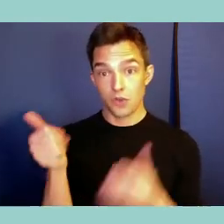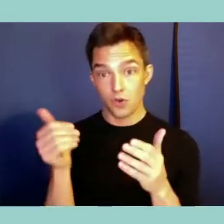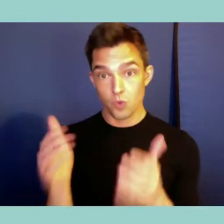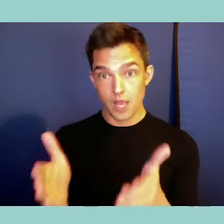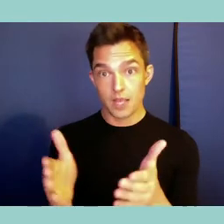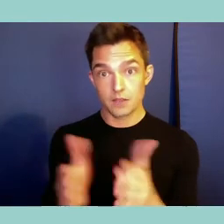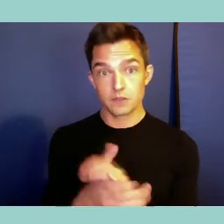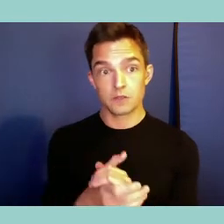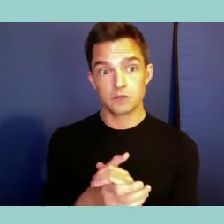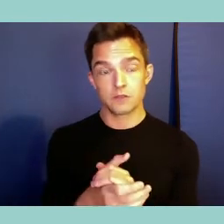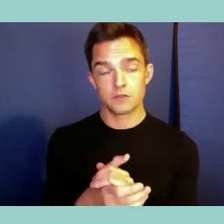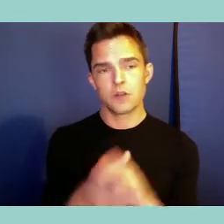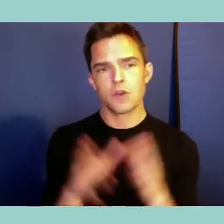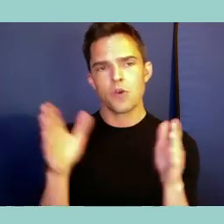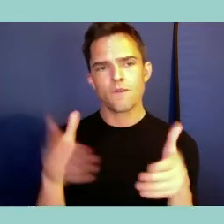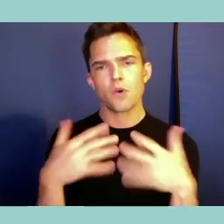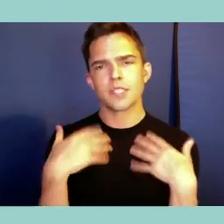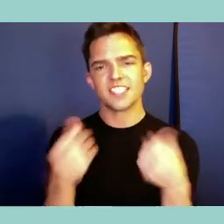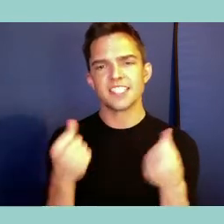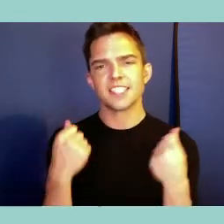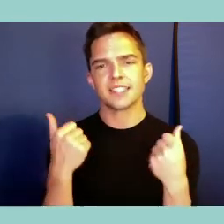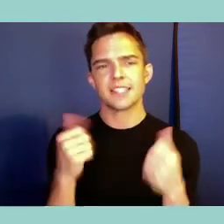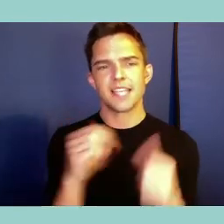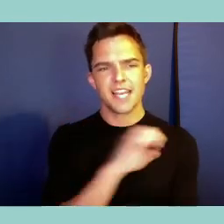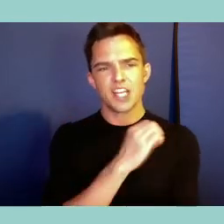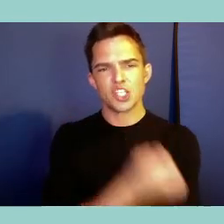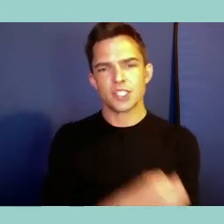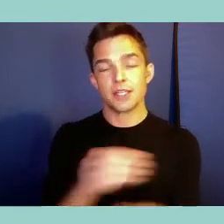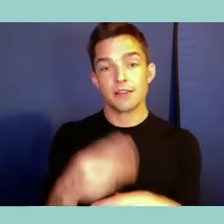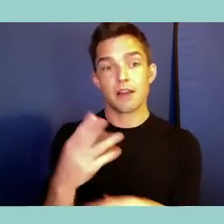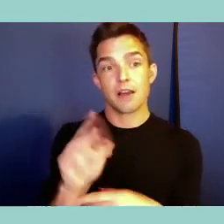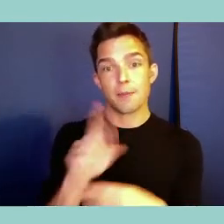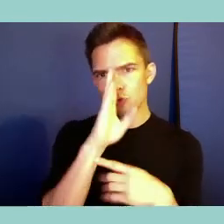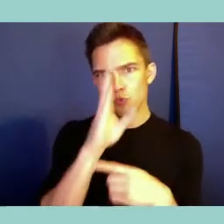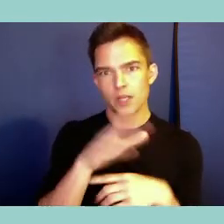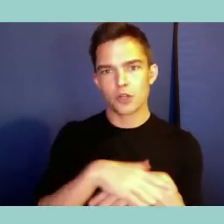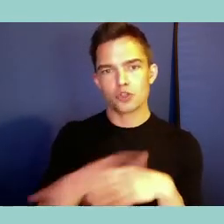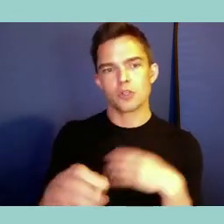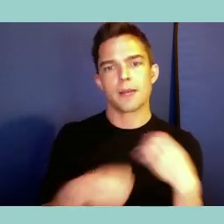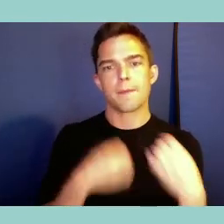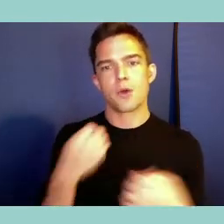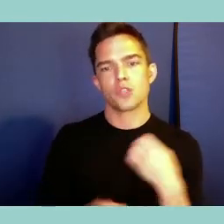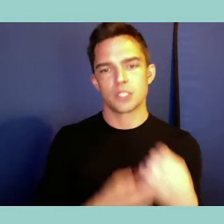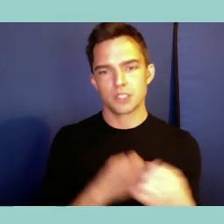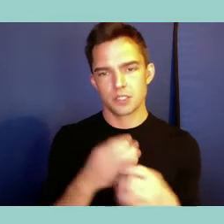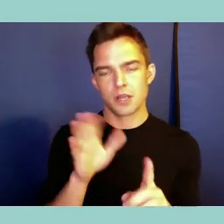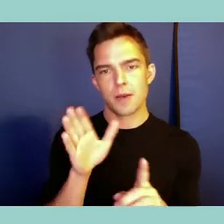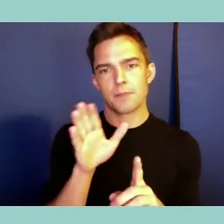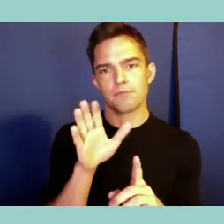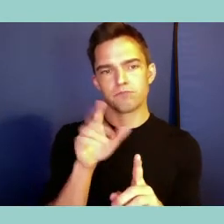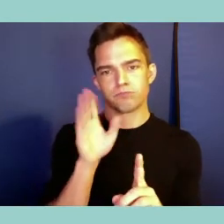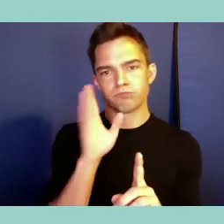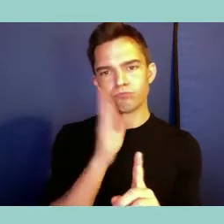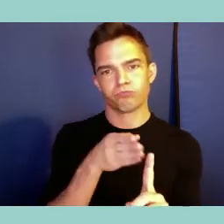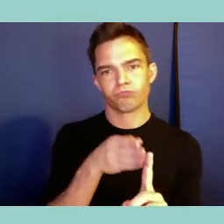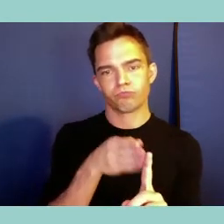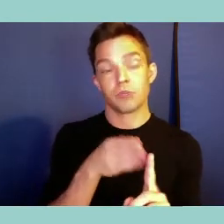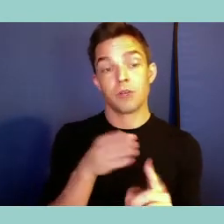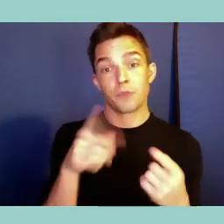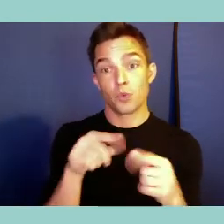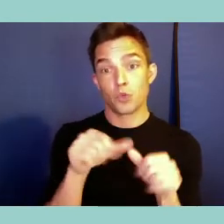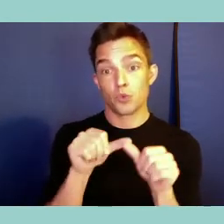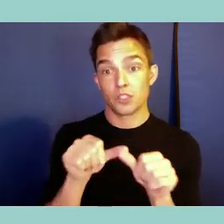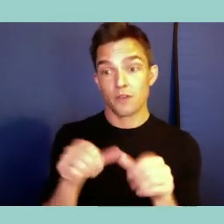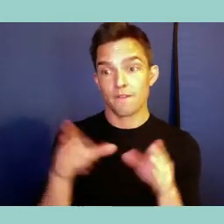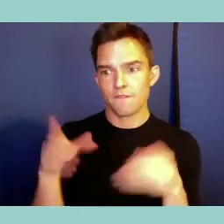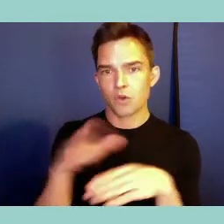Another way is to focus the healing energy of the hum directly onto your emotions.